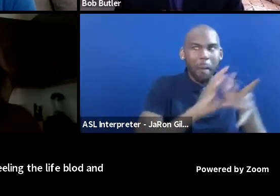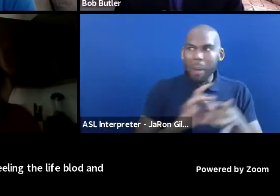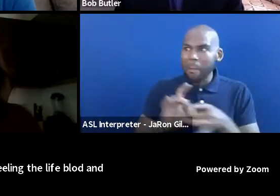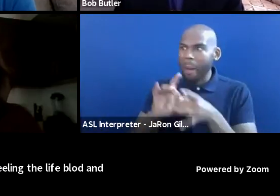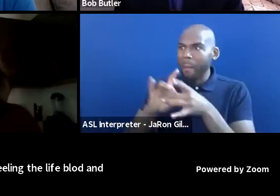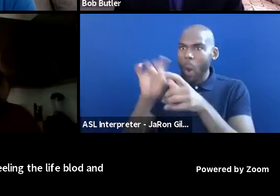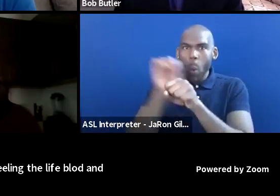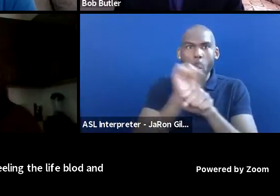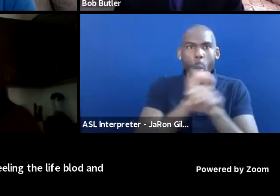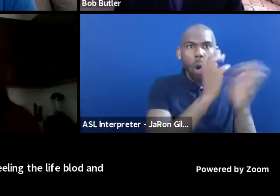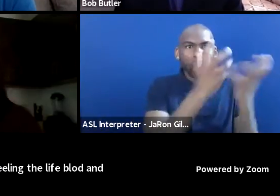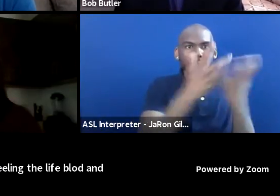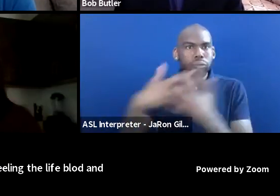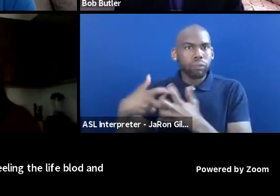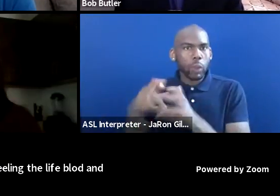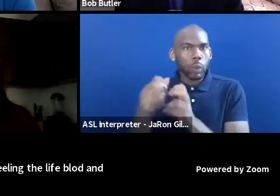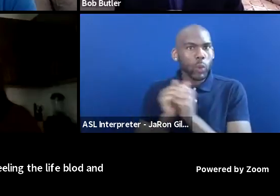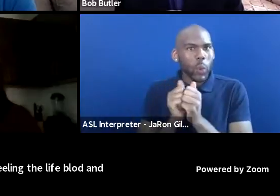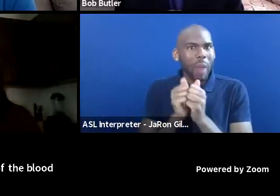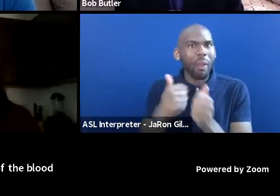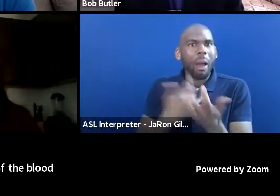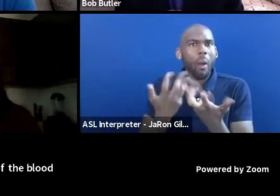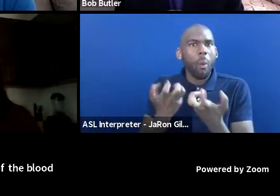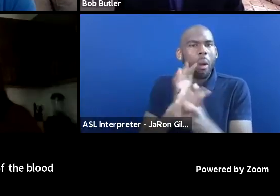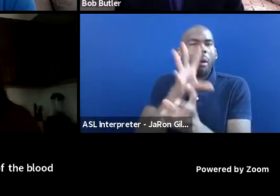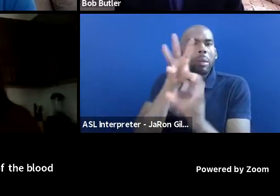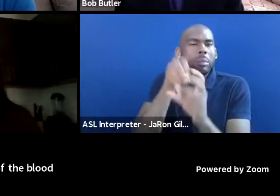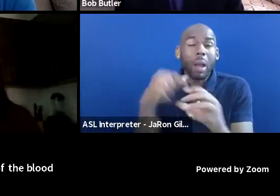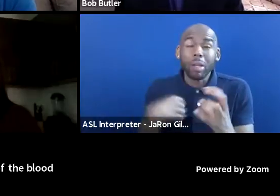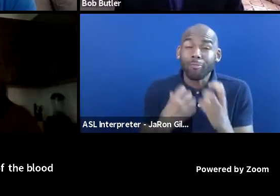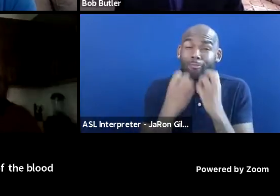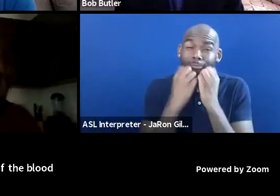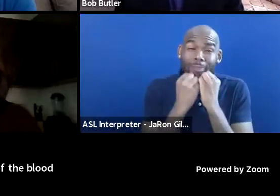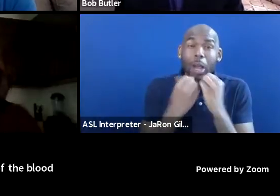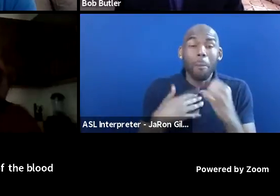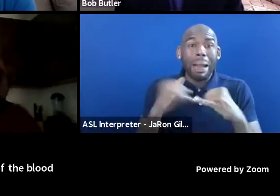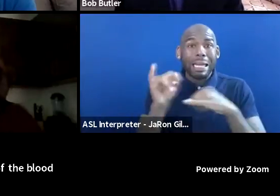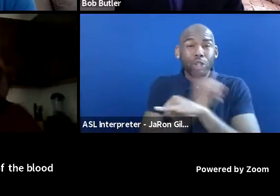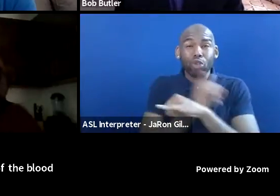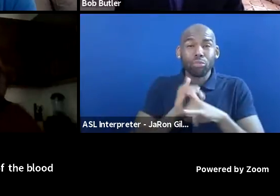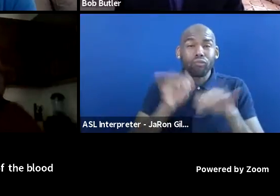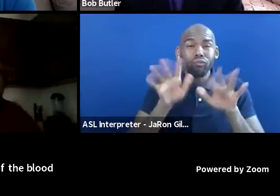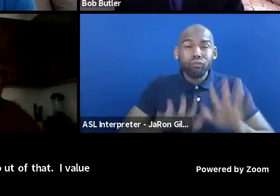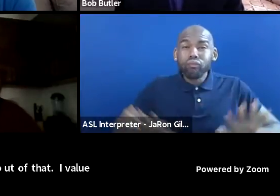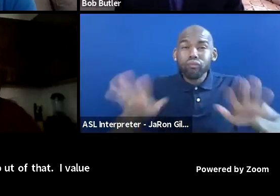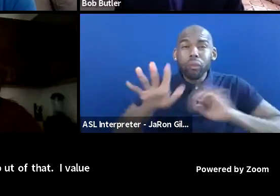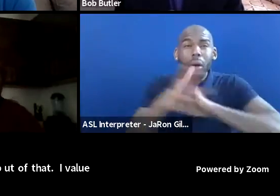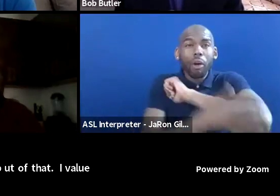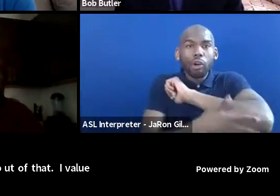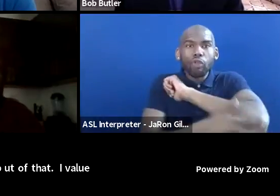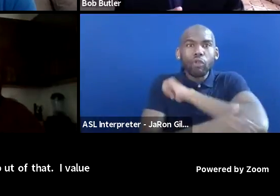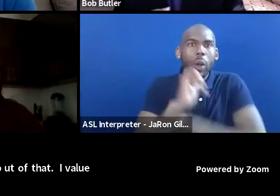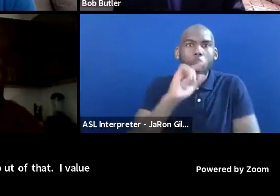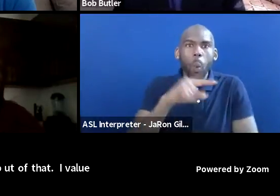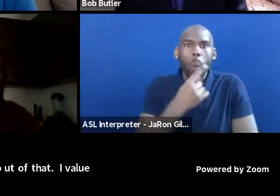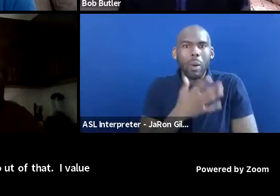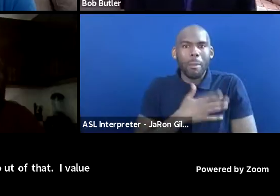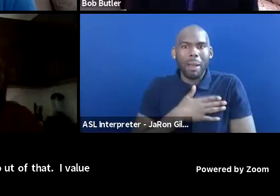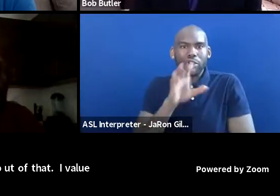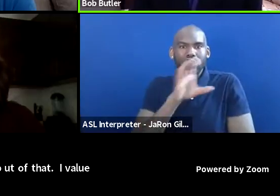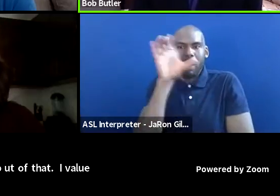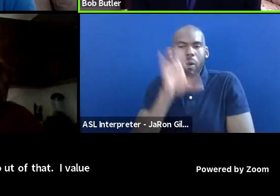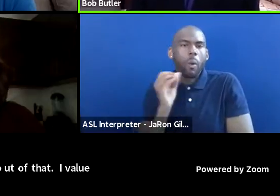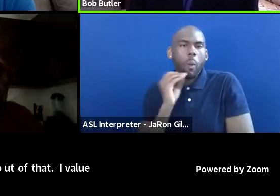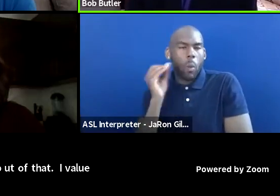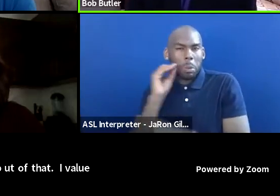of that. So I very much valued my internships that I had in newsrooms all across the country, not just in my hometown of Chicago.